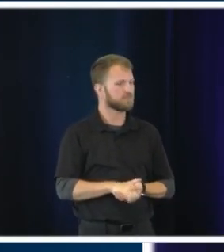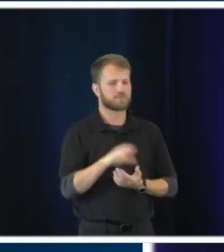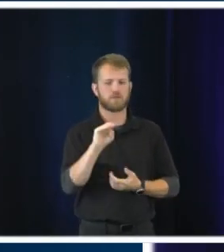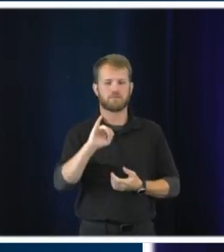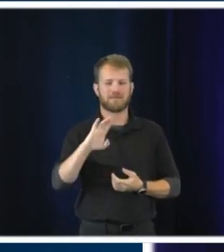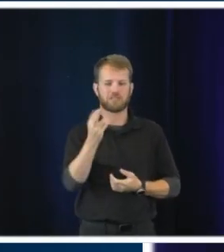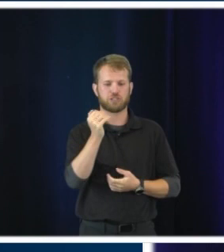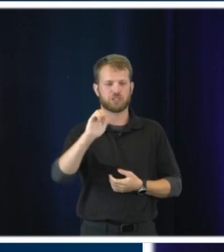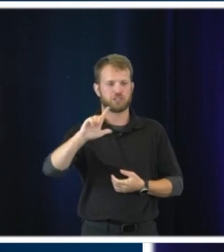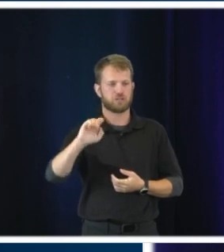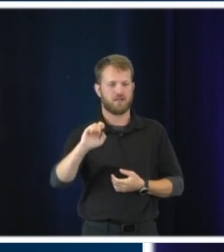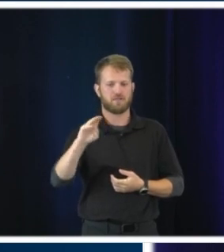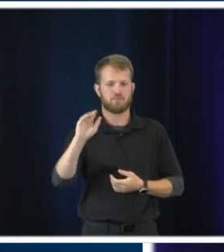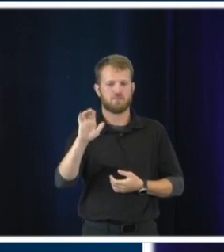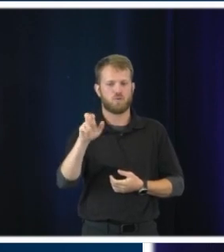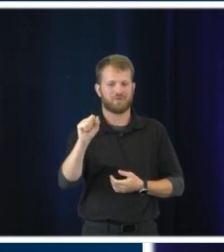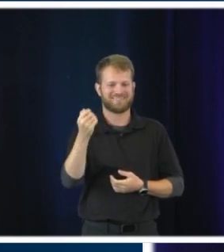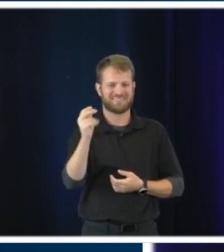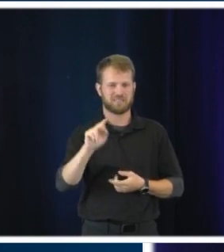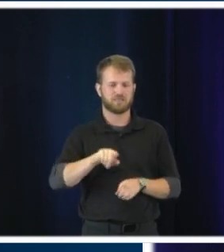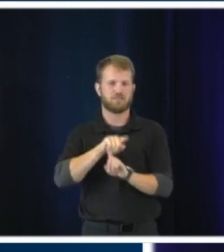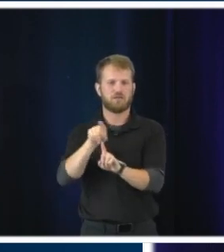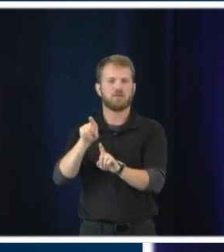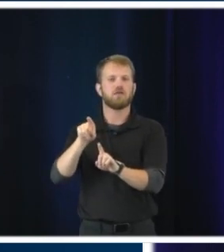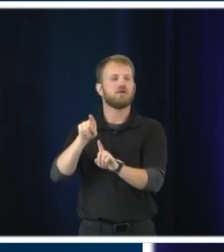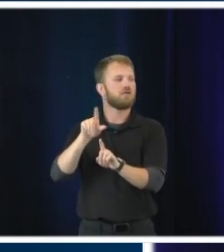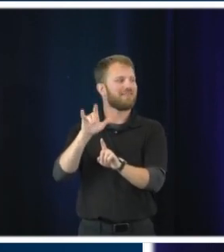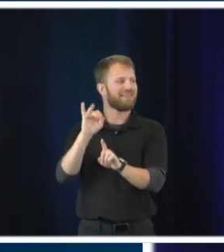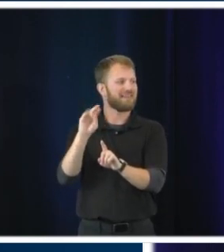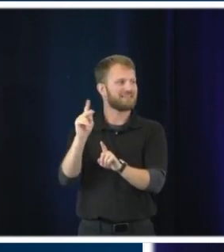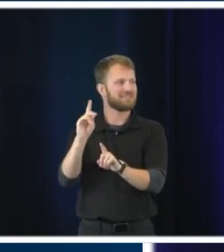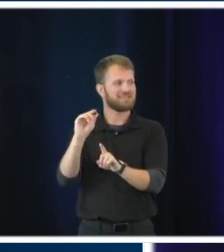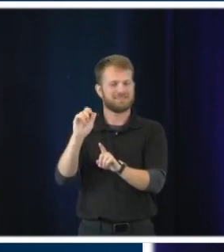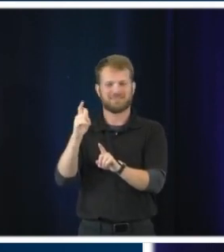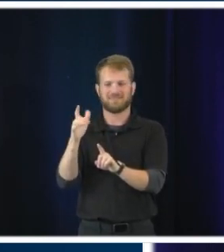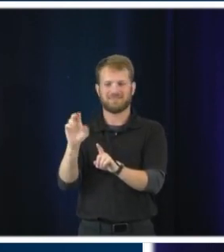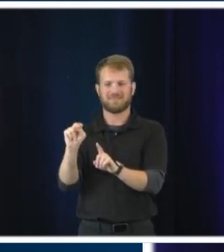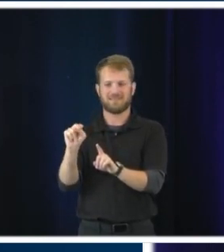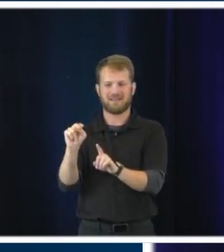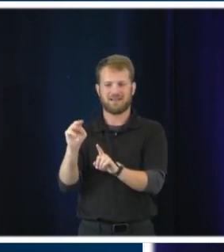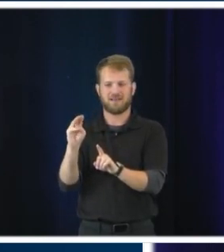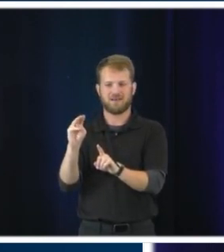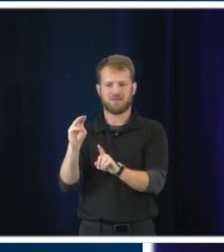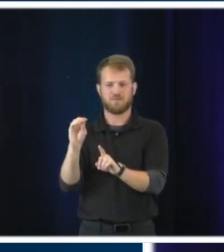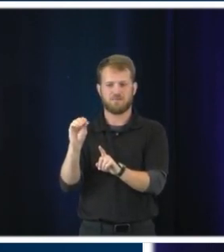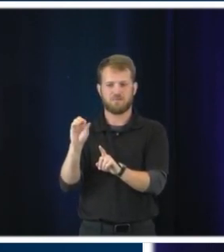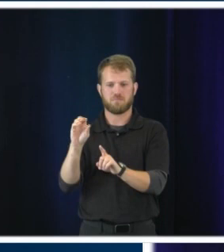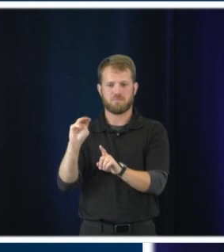Michelle Morrison attends Lyndon McKinley STEM Academy and is in the eighth grade.